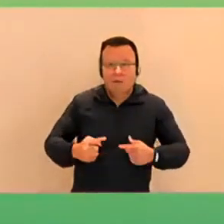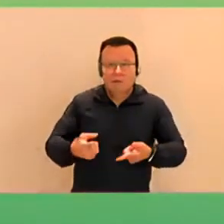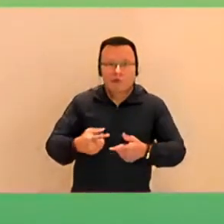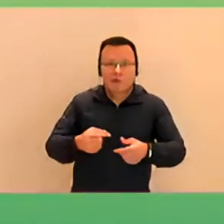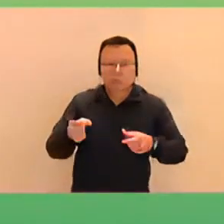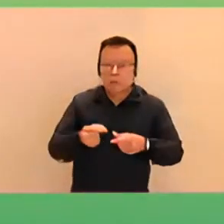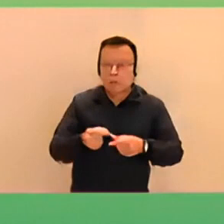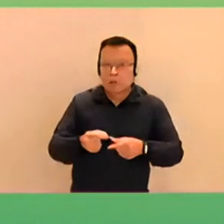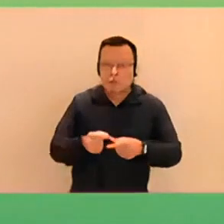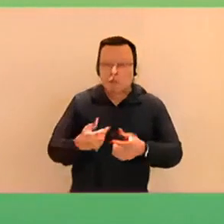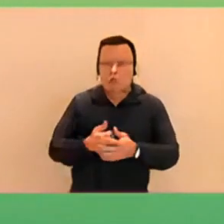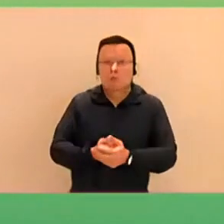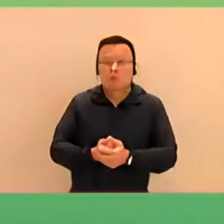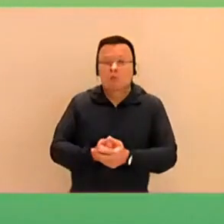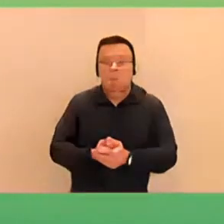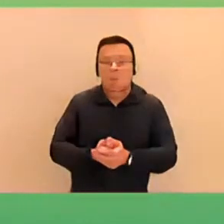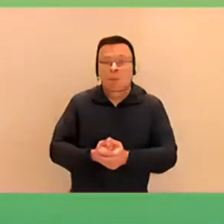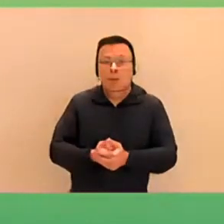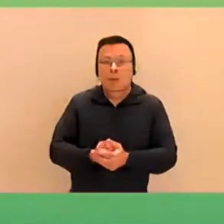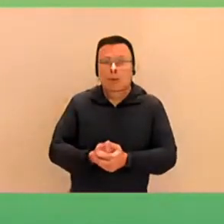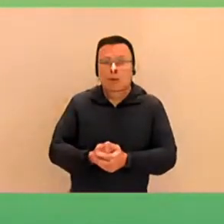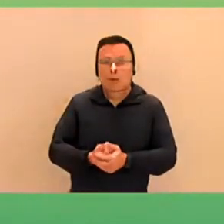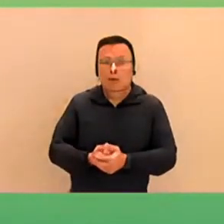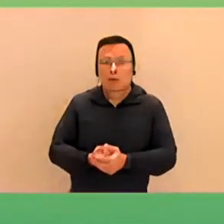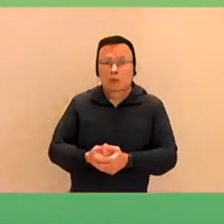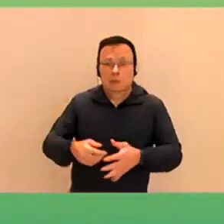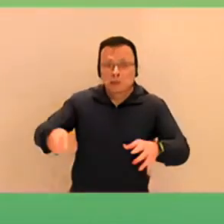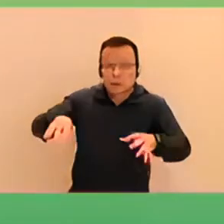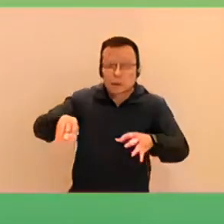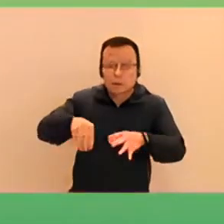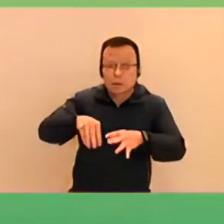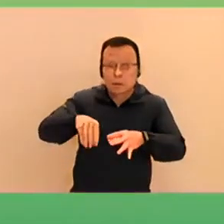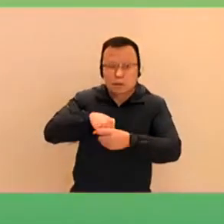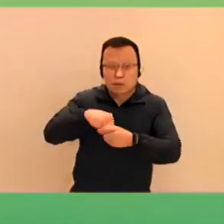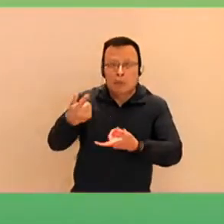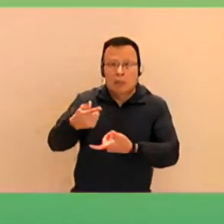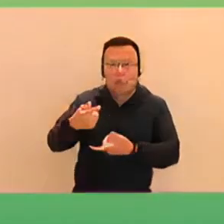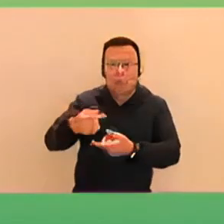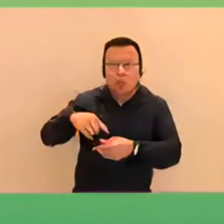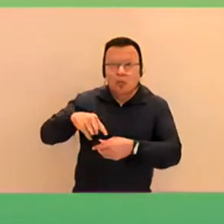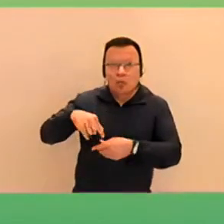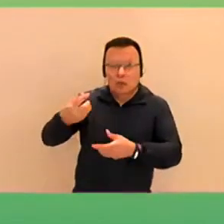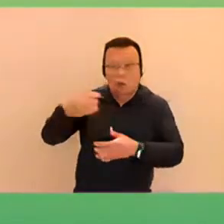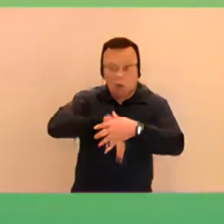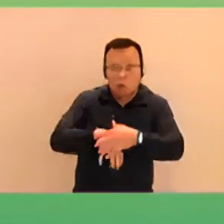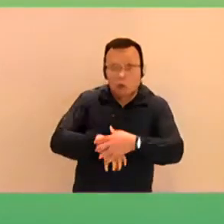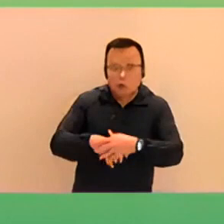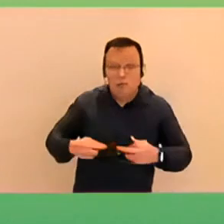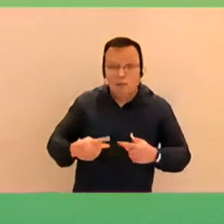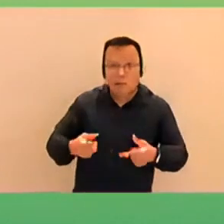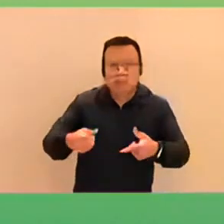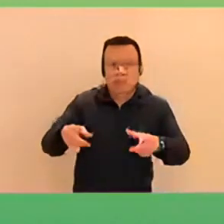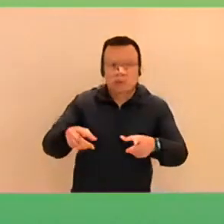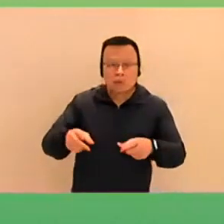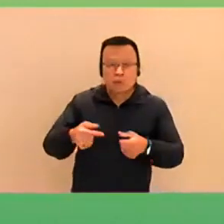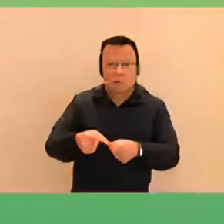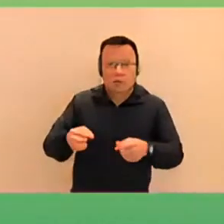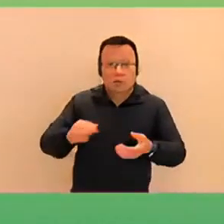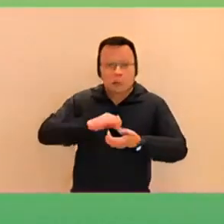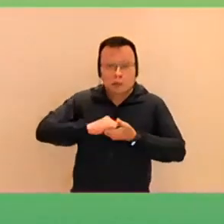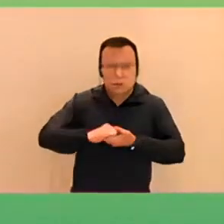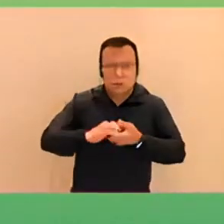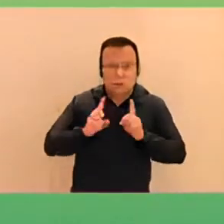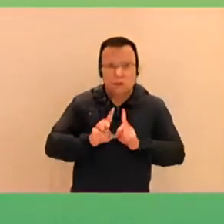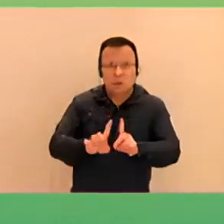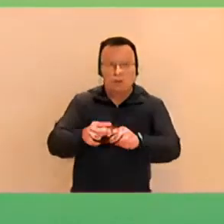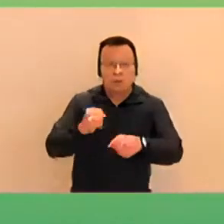mainland China one. And they supposed to have a lot of rating, green buildings and LEED and